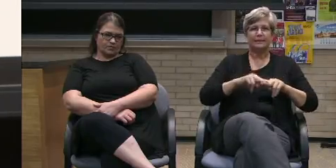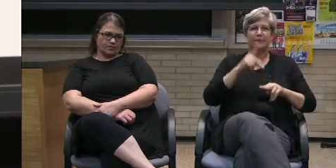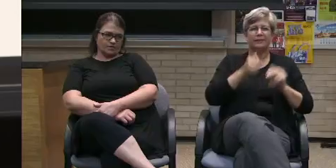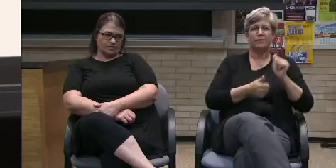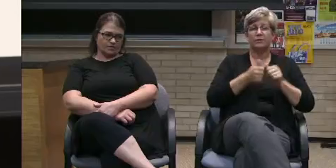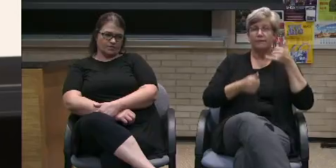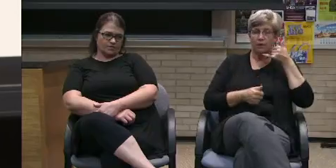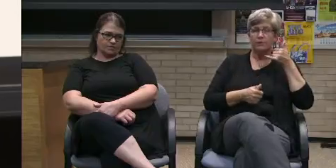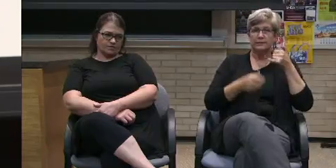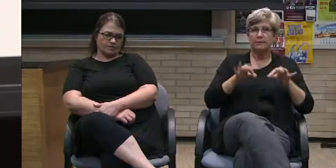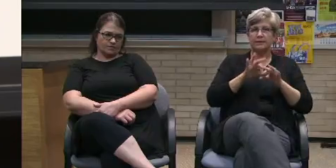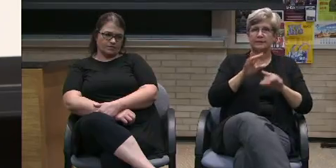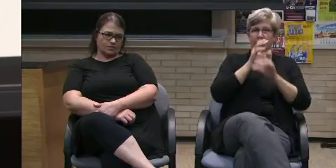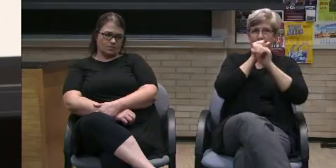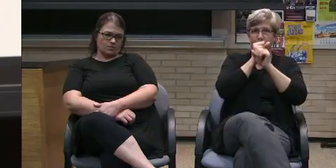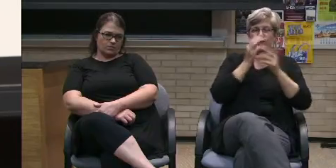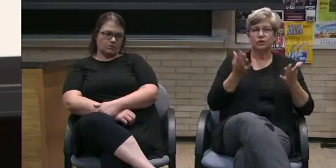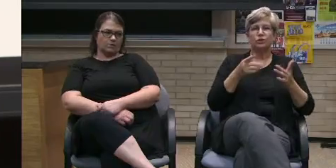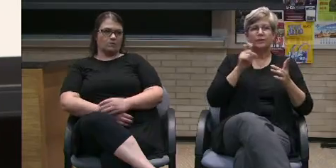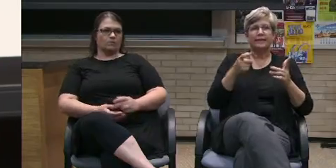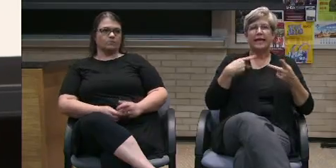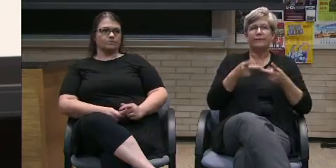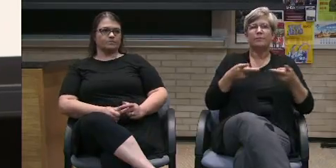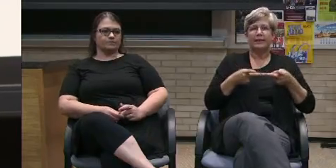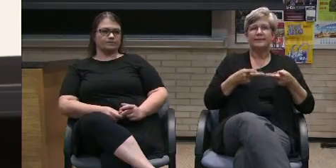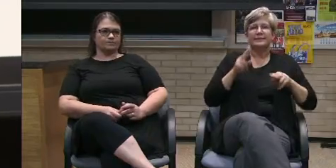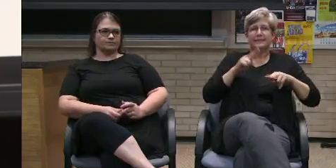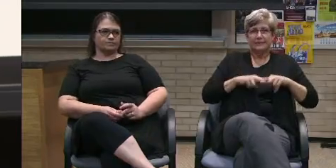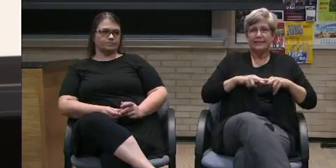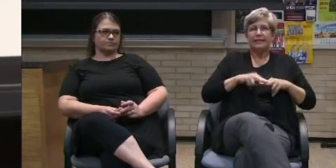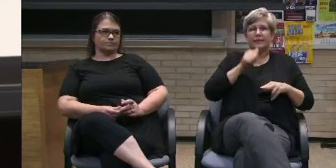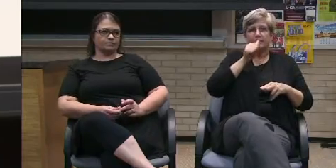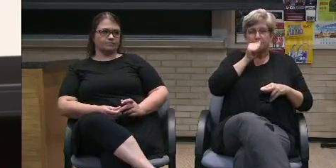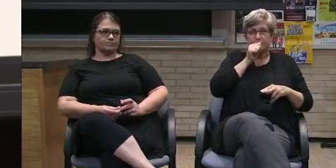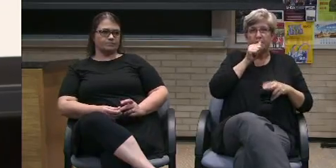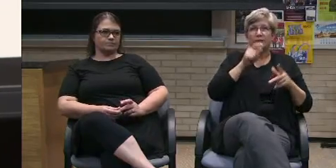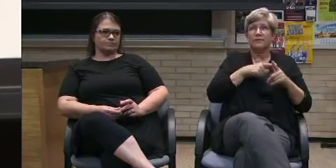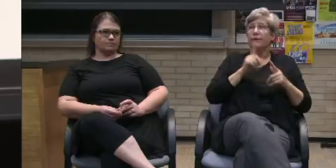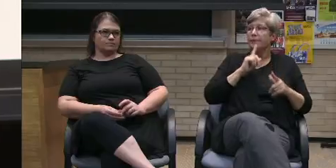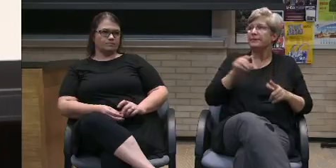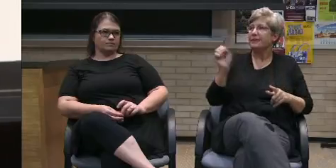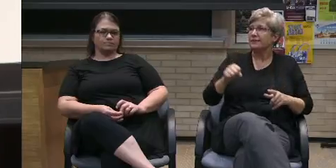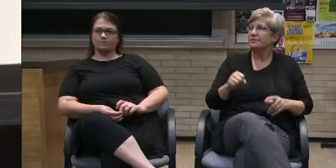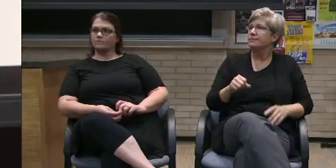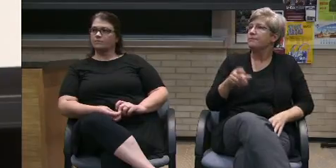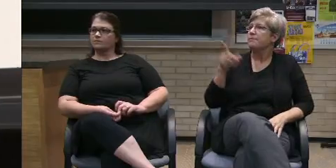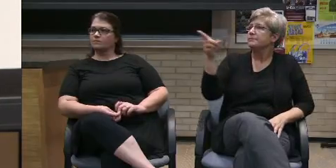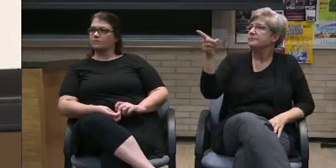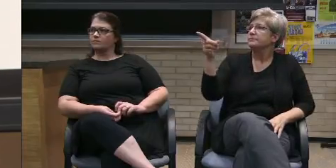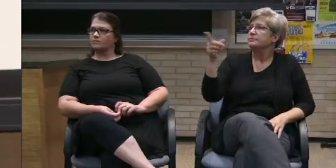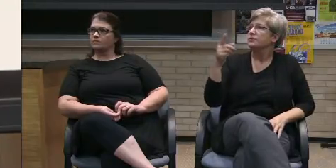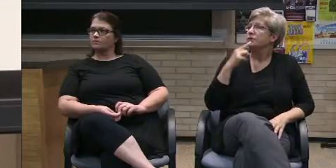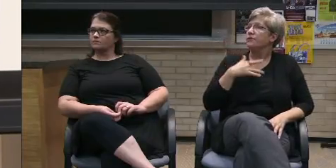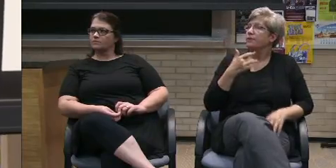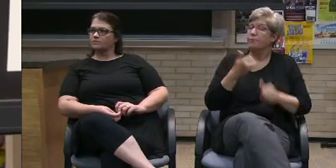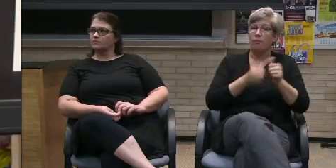try to be productive. You kind of need to have a place to land, then also meet people. So absolutely, you need to.